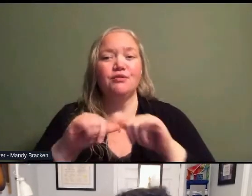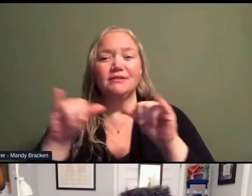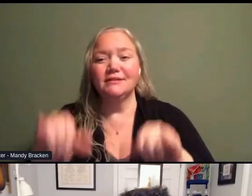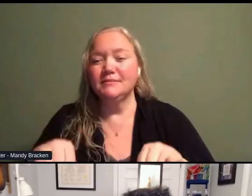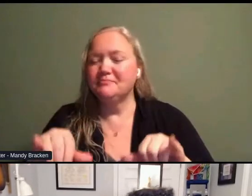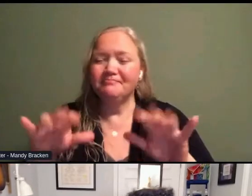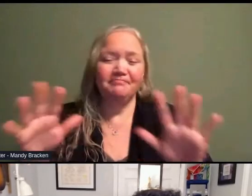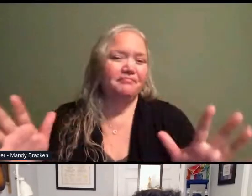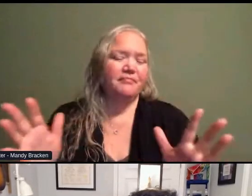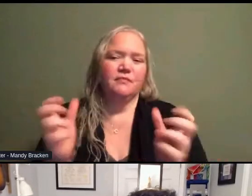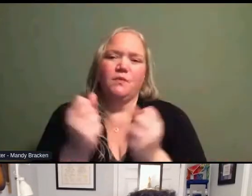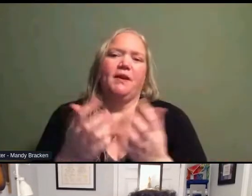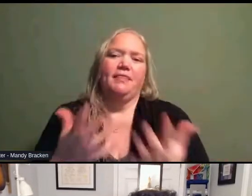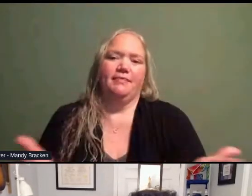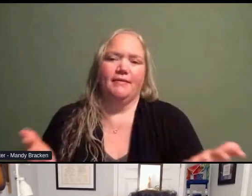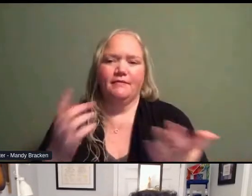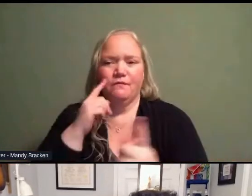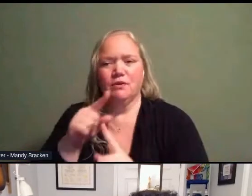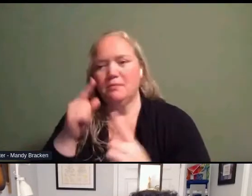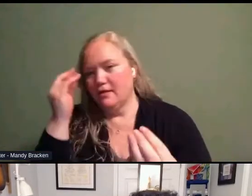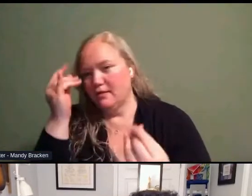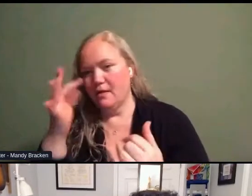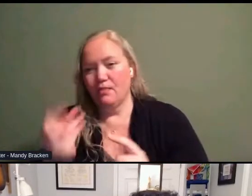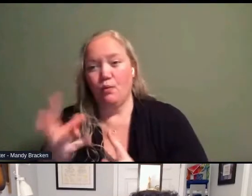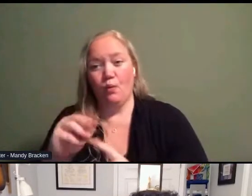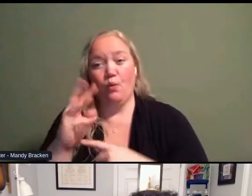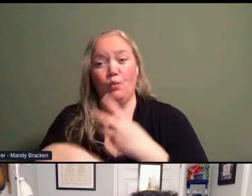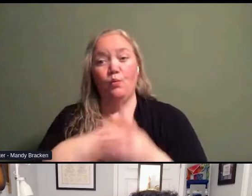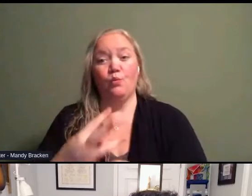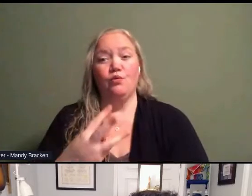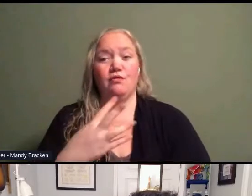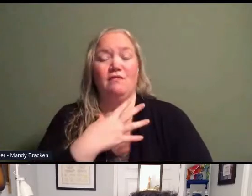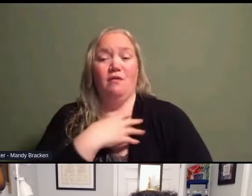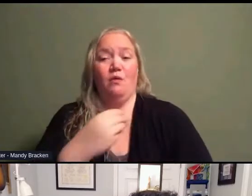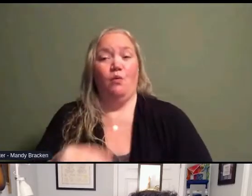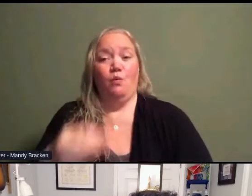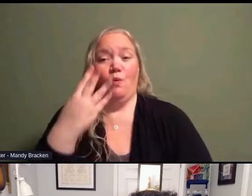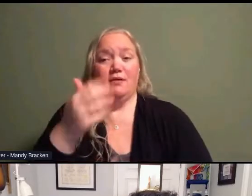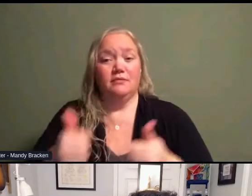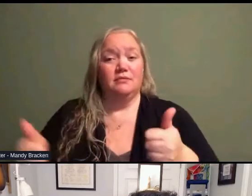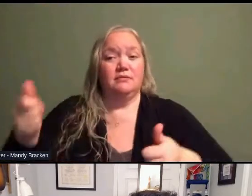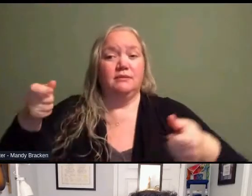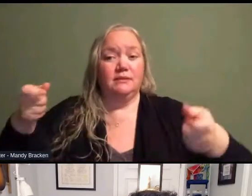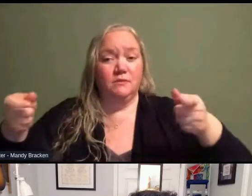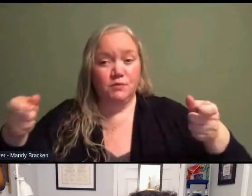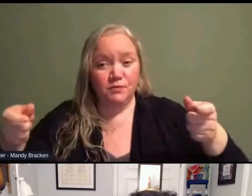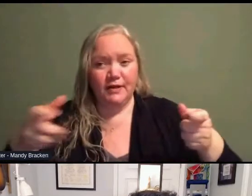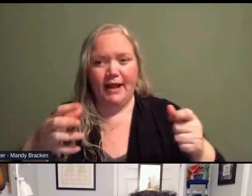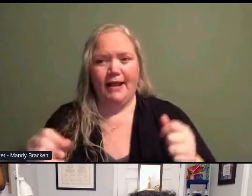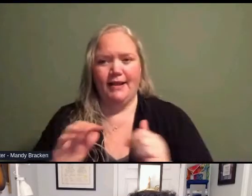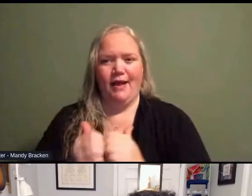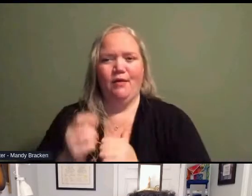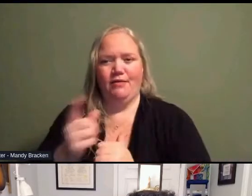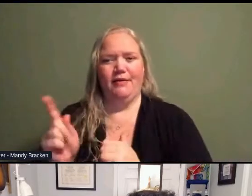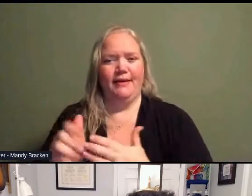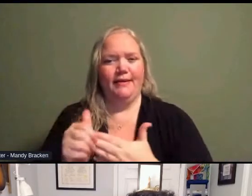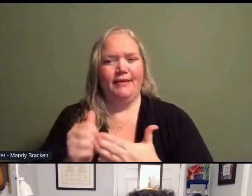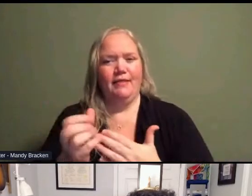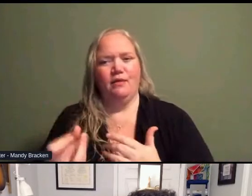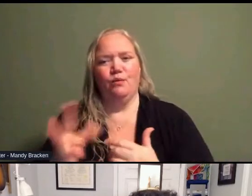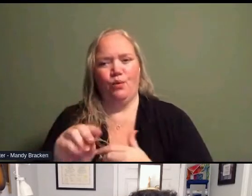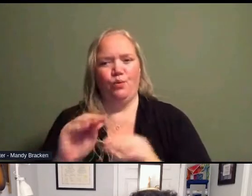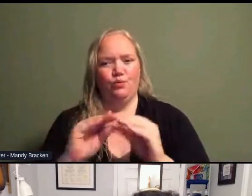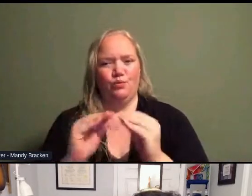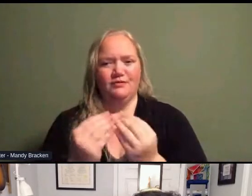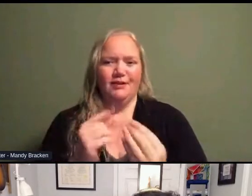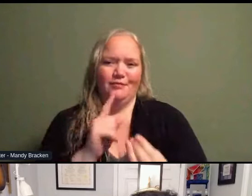own role in white supremacy, but also to rethink how they lead their healthcare organizations. So happy to be here. And I will popcorn it. I got here late, so I